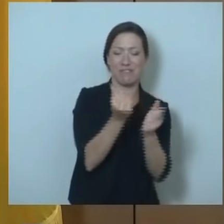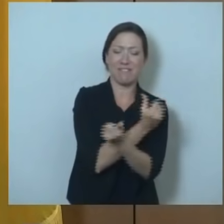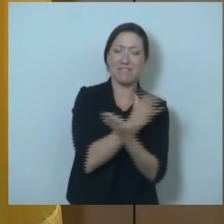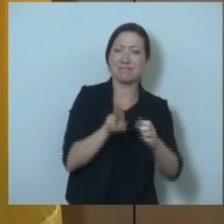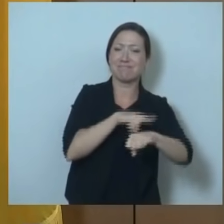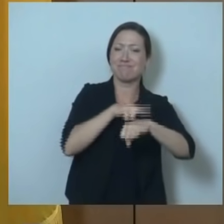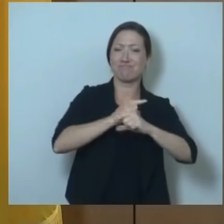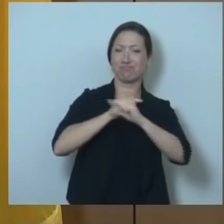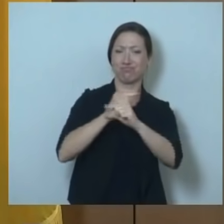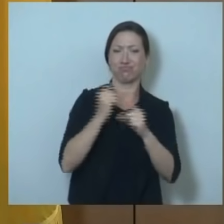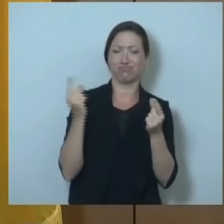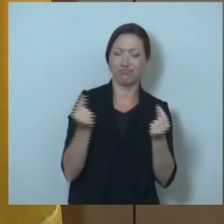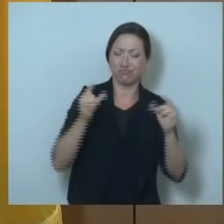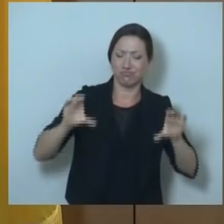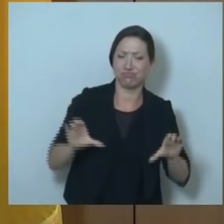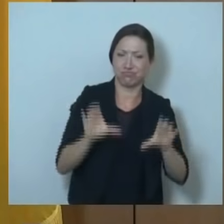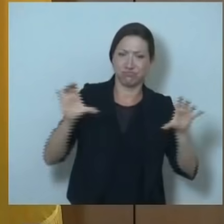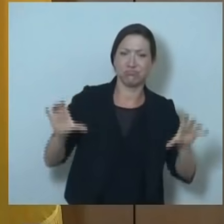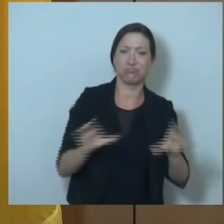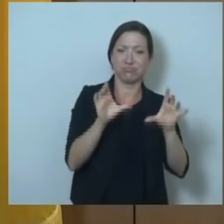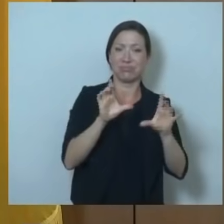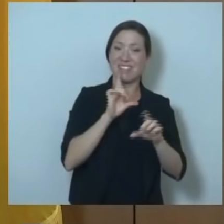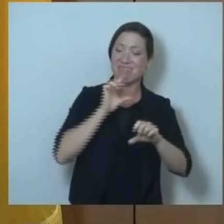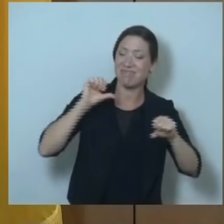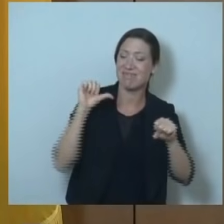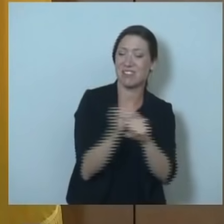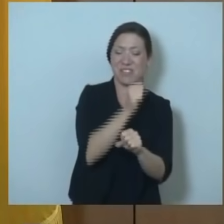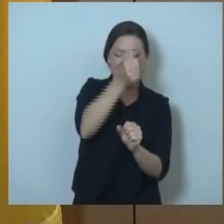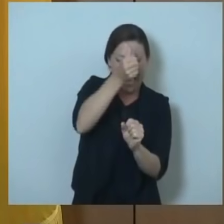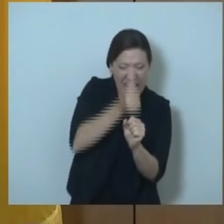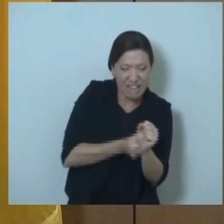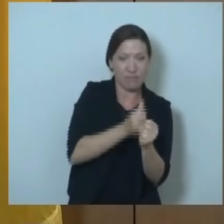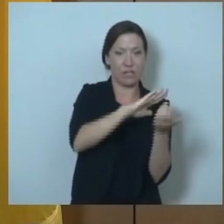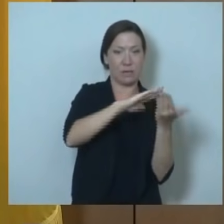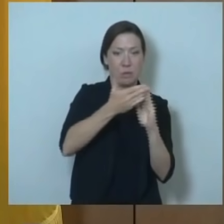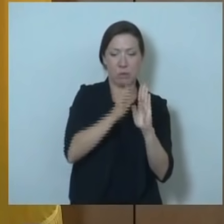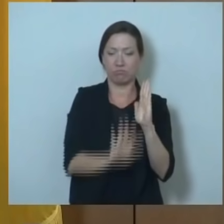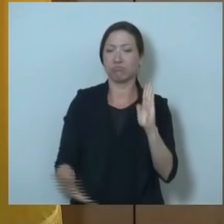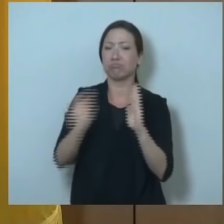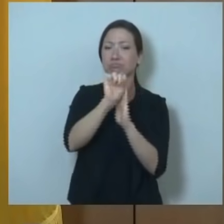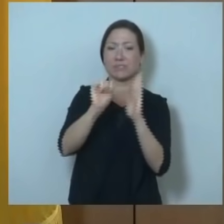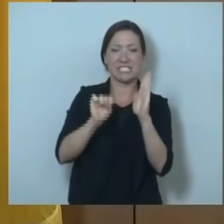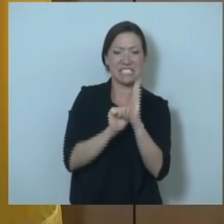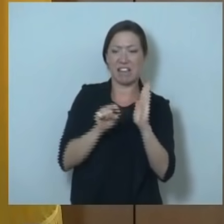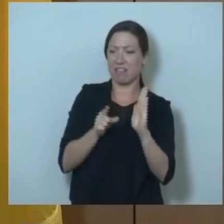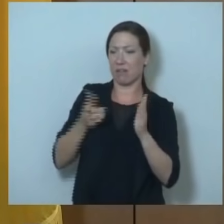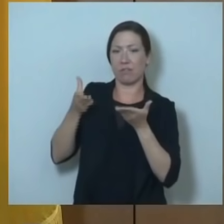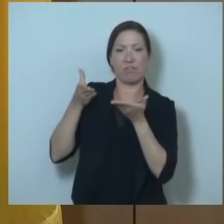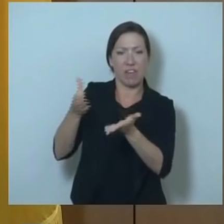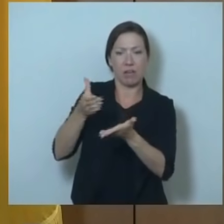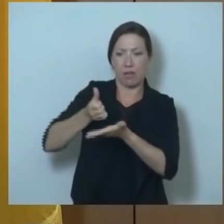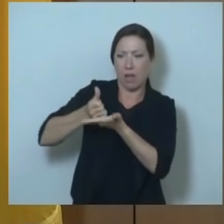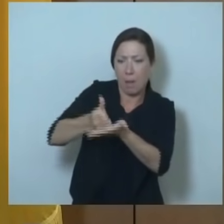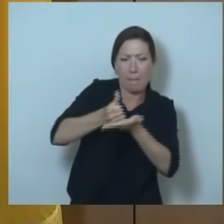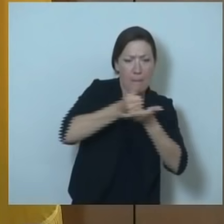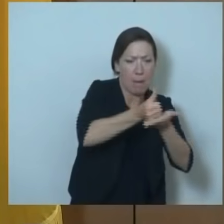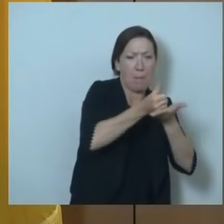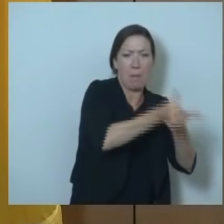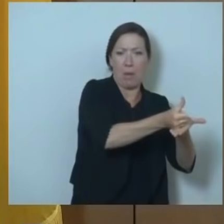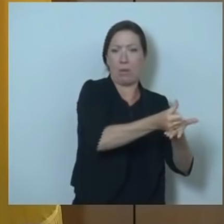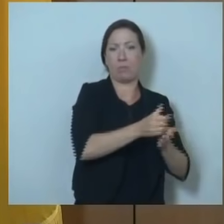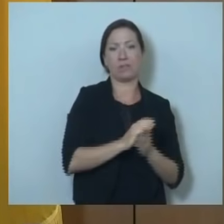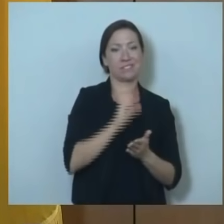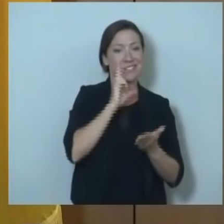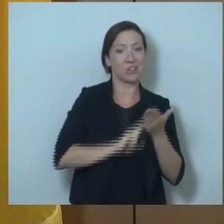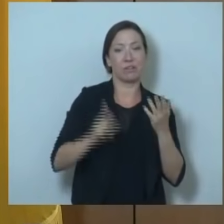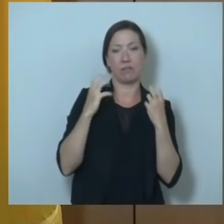literally nearly in every single community. When you hear from the Secretary of Health by the multiple efforts and sites